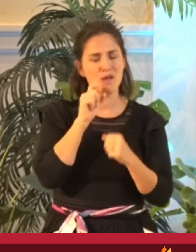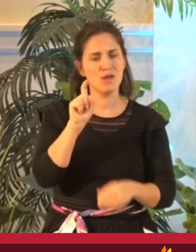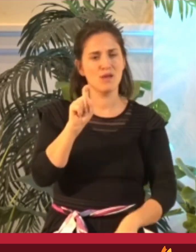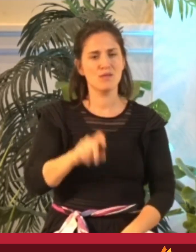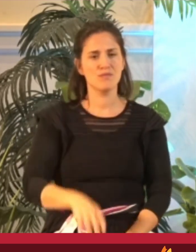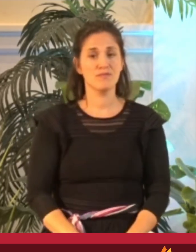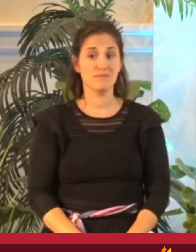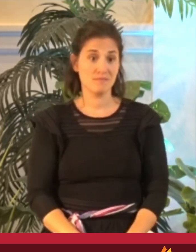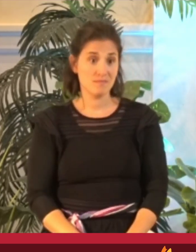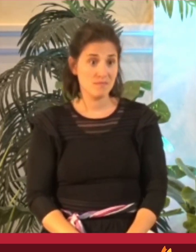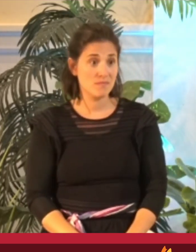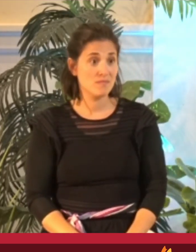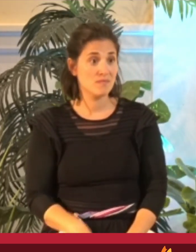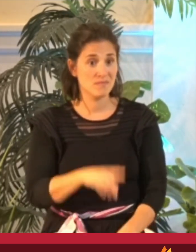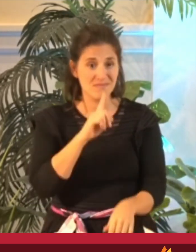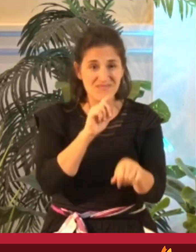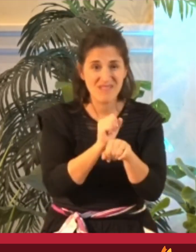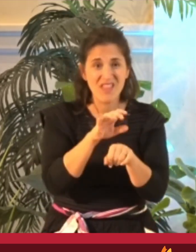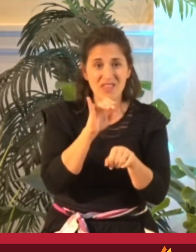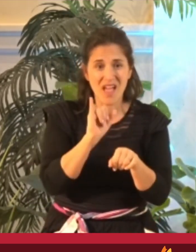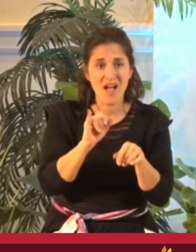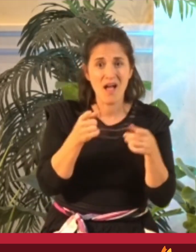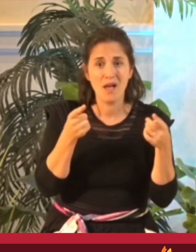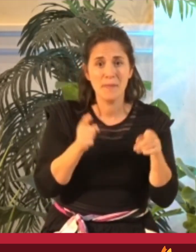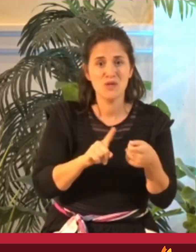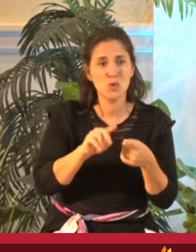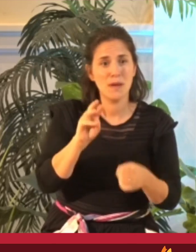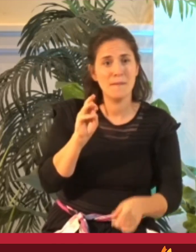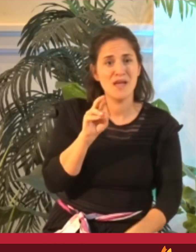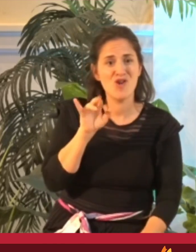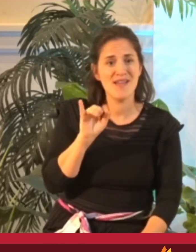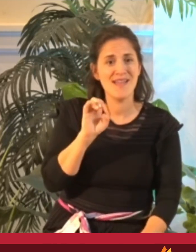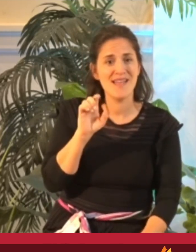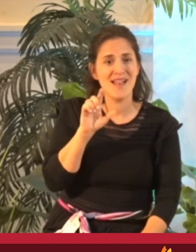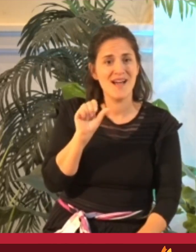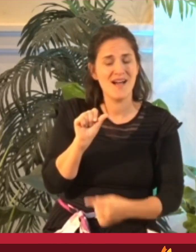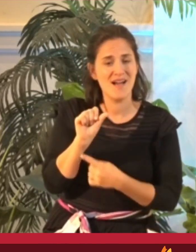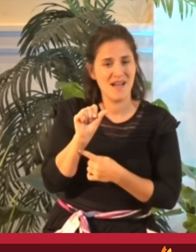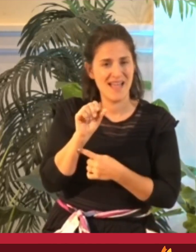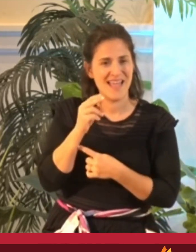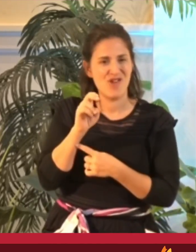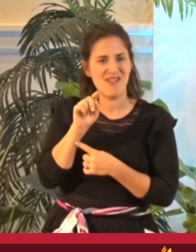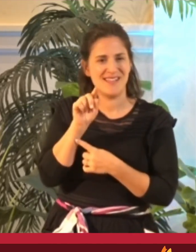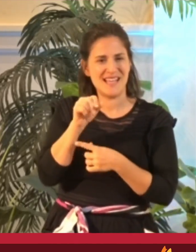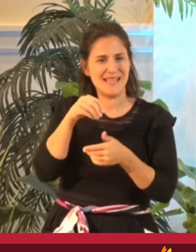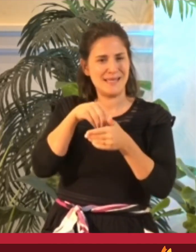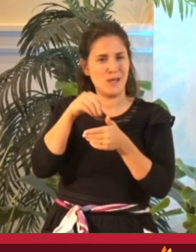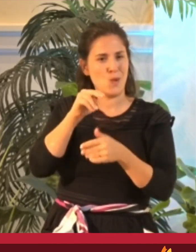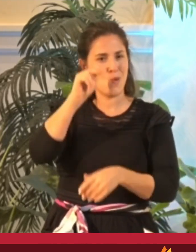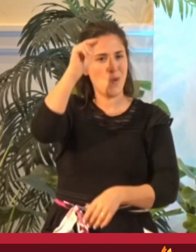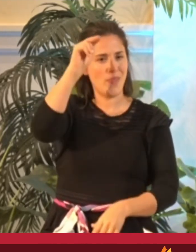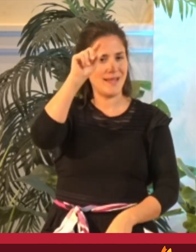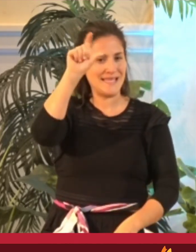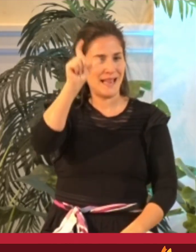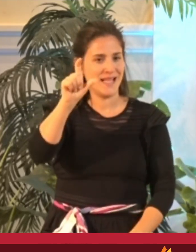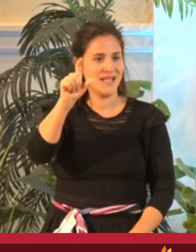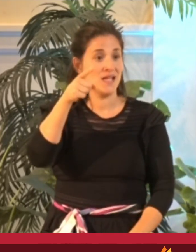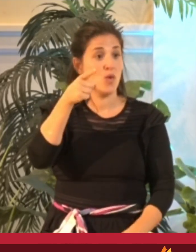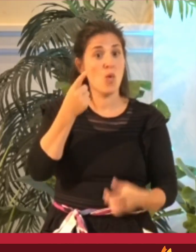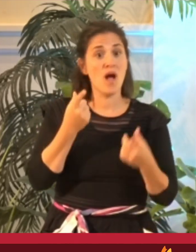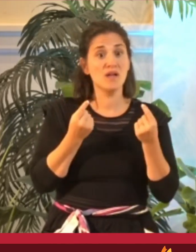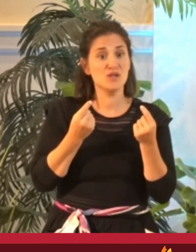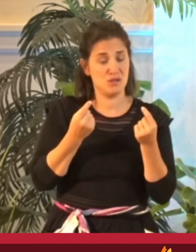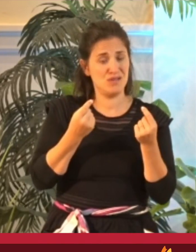Well, that's what happened to Marinella Beretta in northern Italy. Her